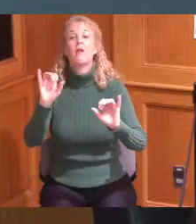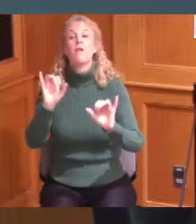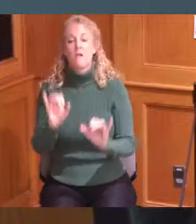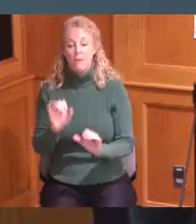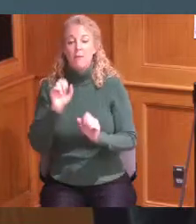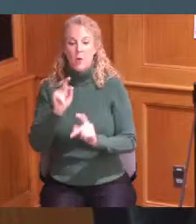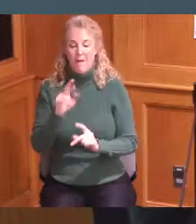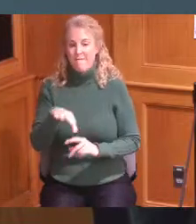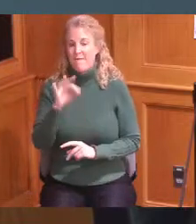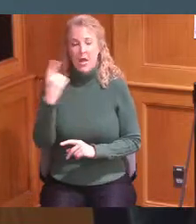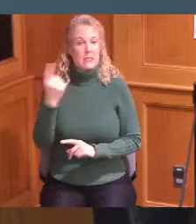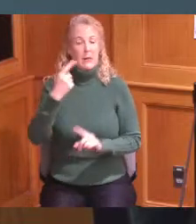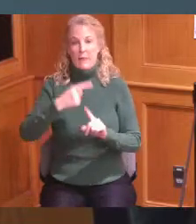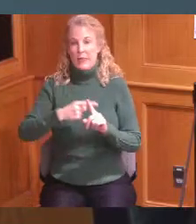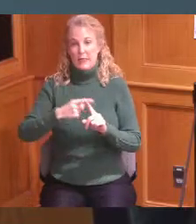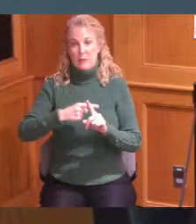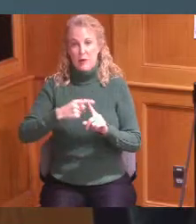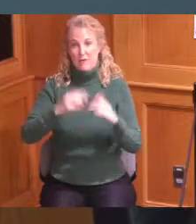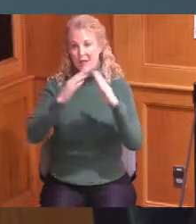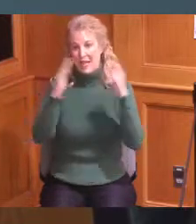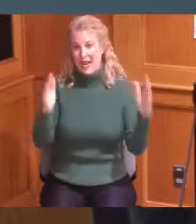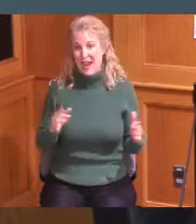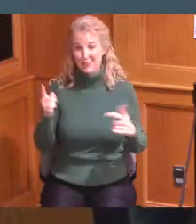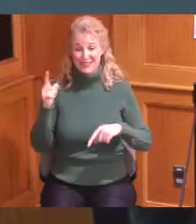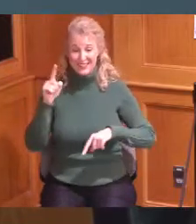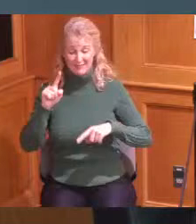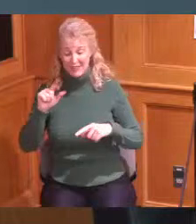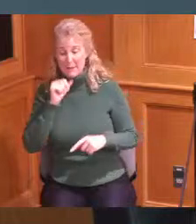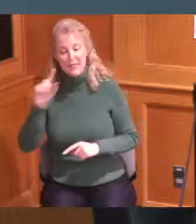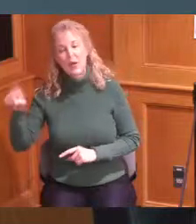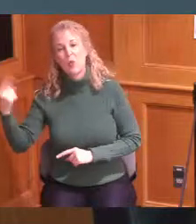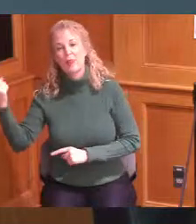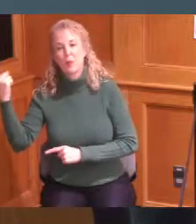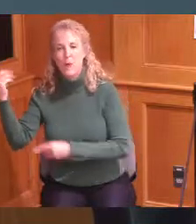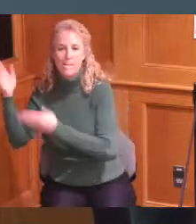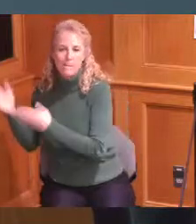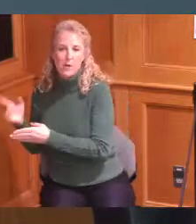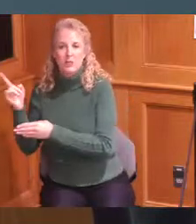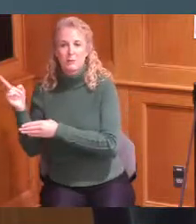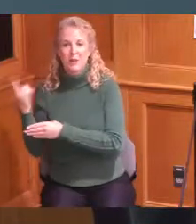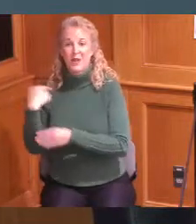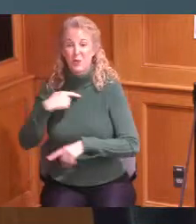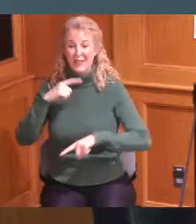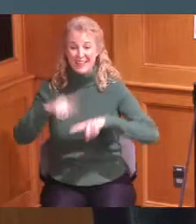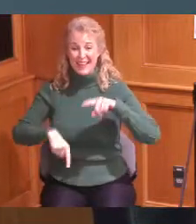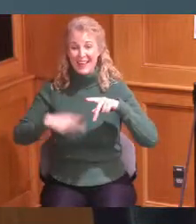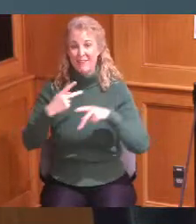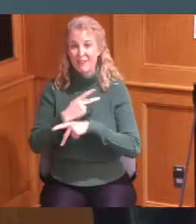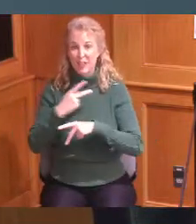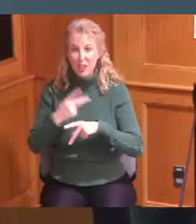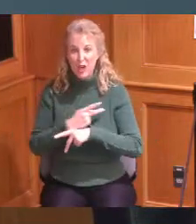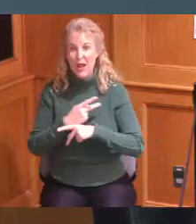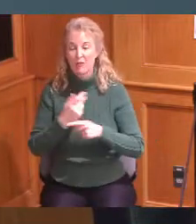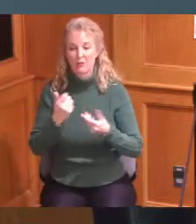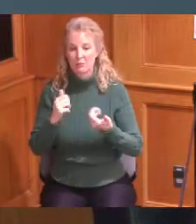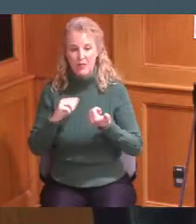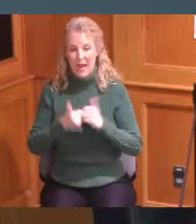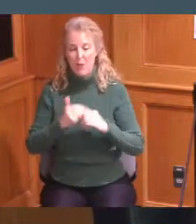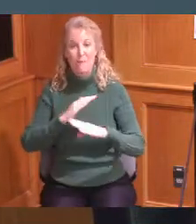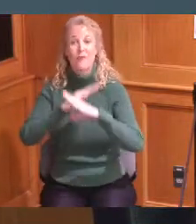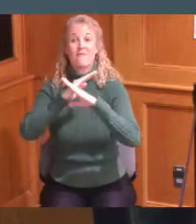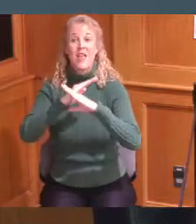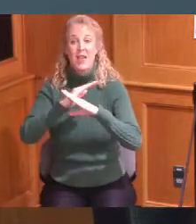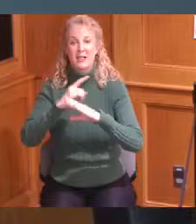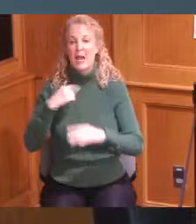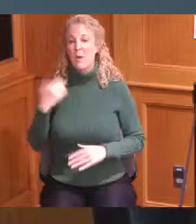So that's pretty sad that it's not just him, that we can't work with the prevention component of it. But as I